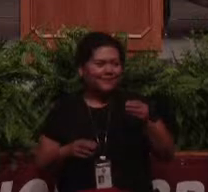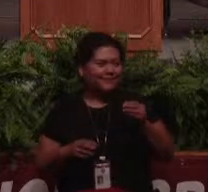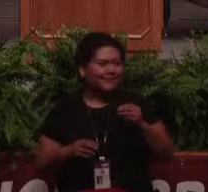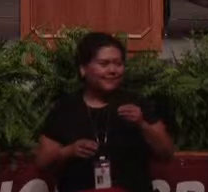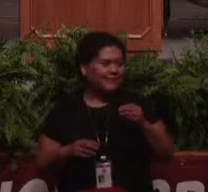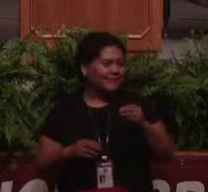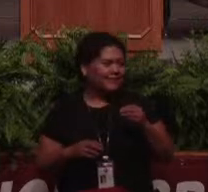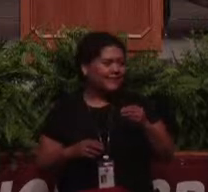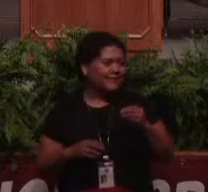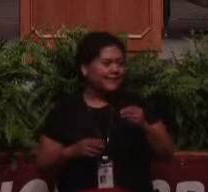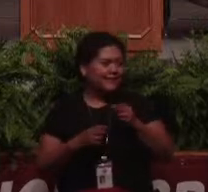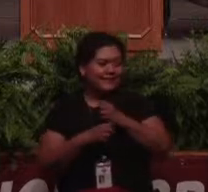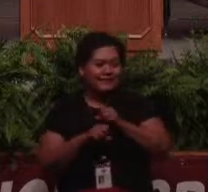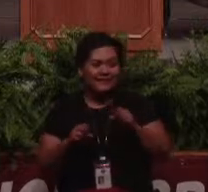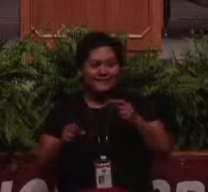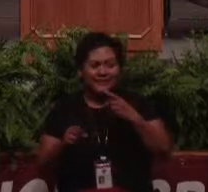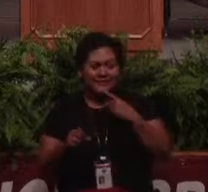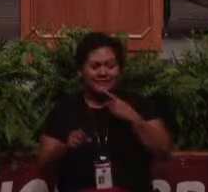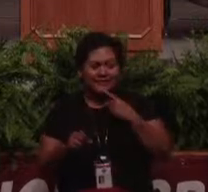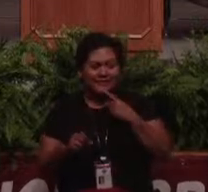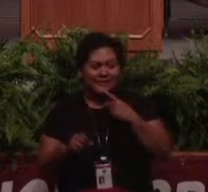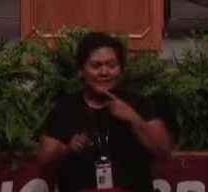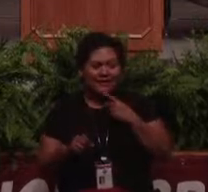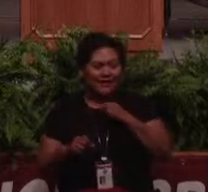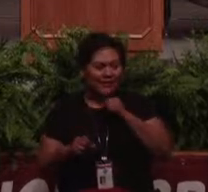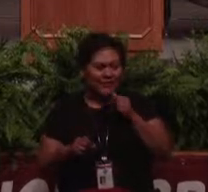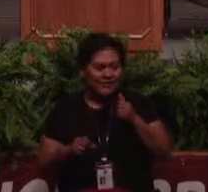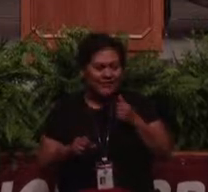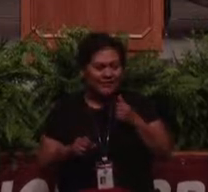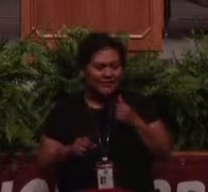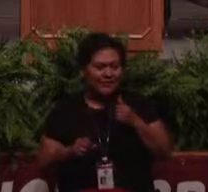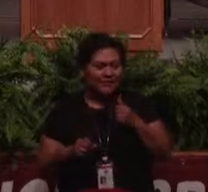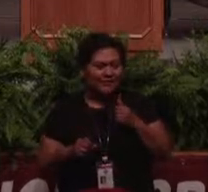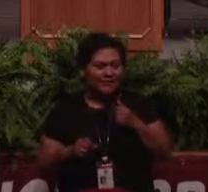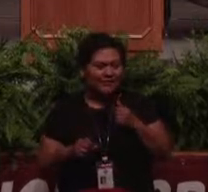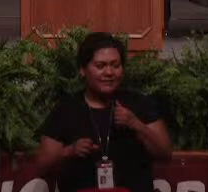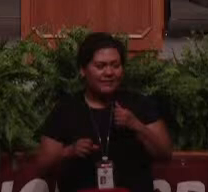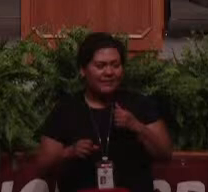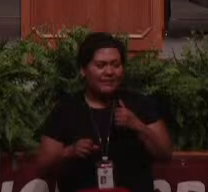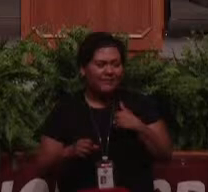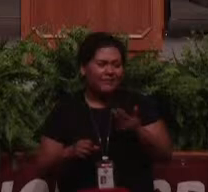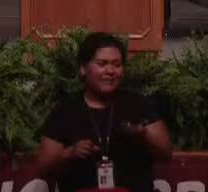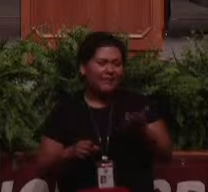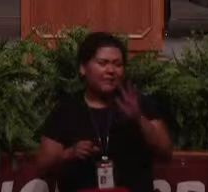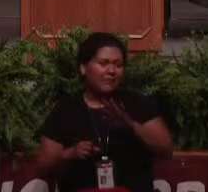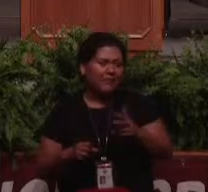And it's safe to say that without her, I wouldn't have about 3 good memories.